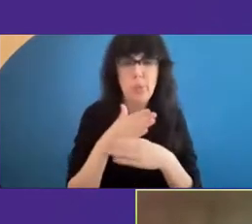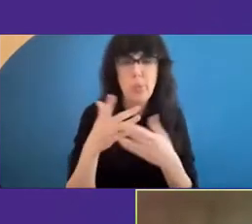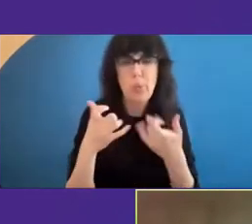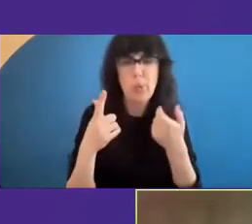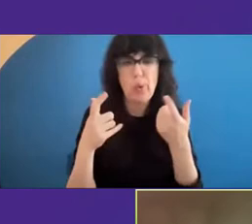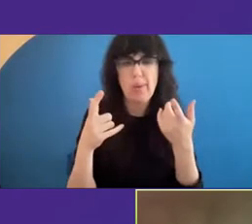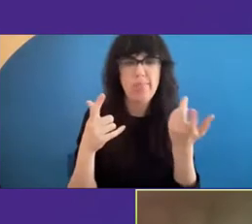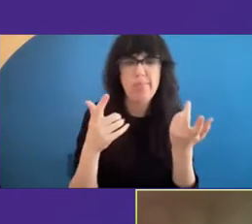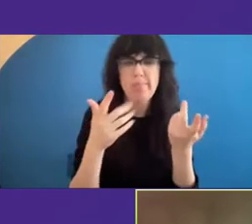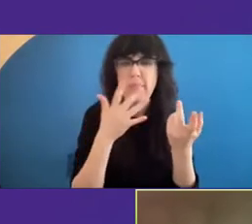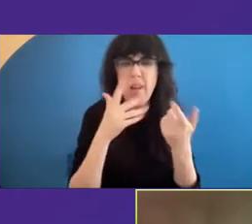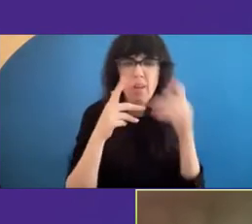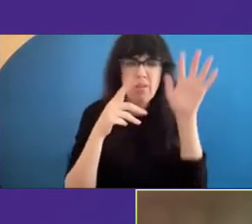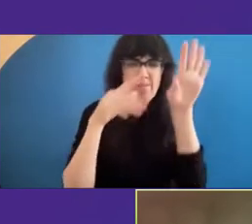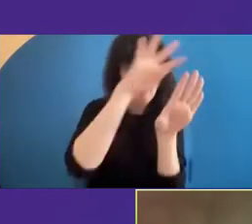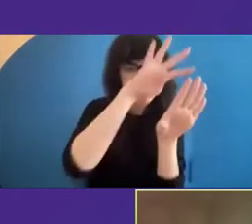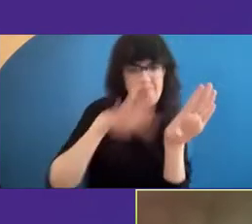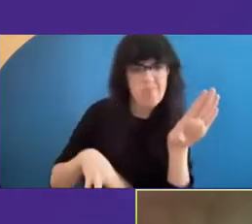diagonal stripes.